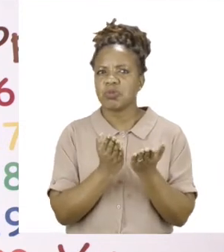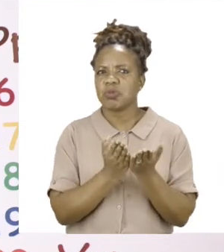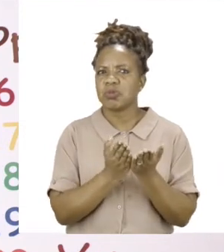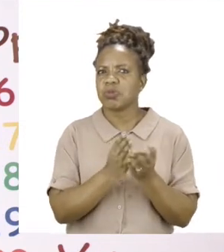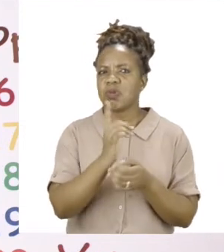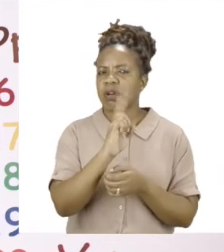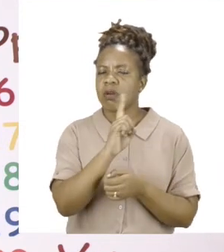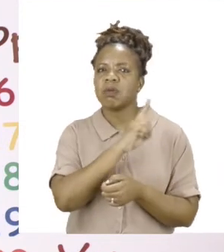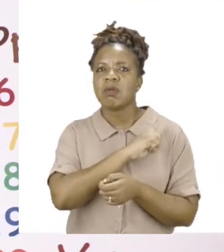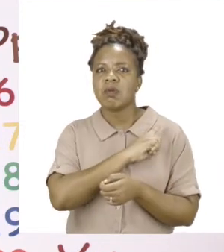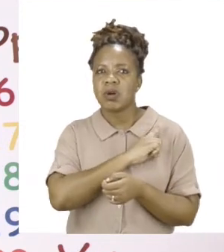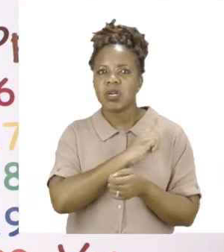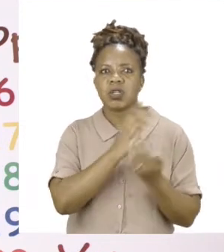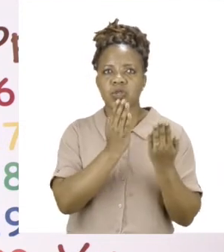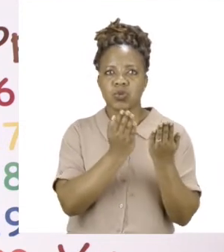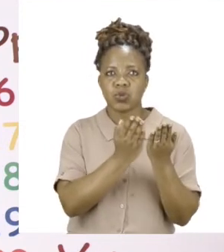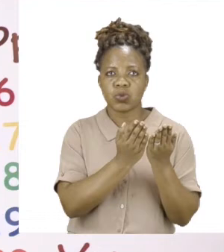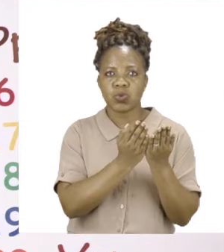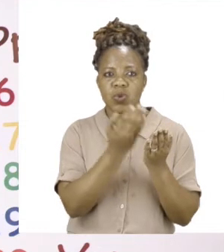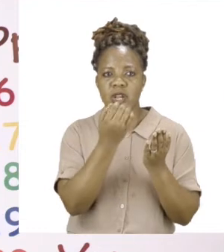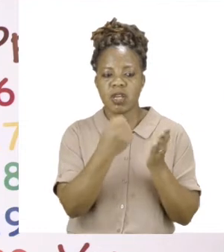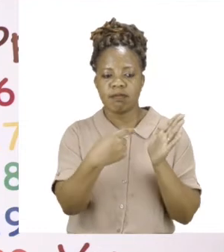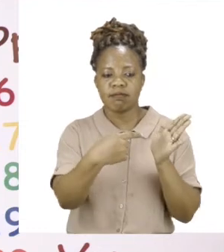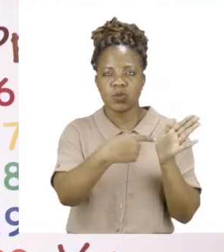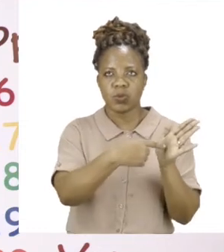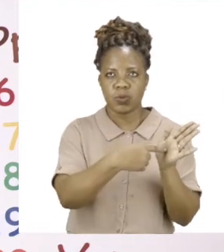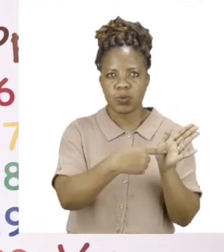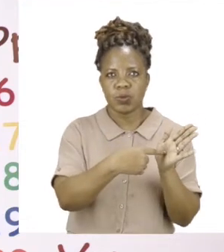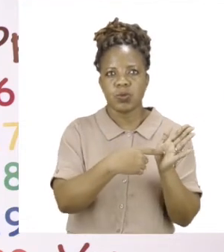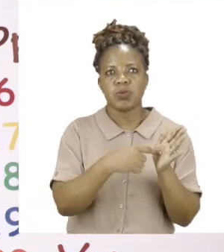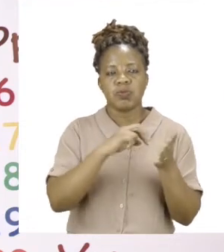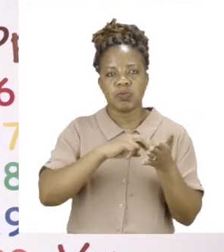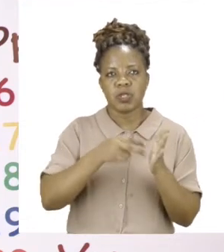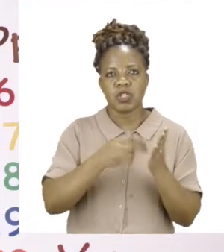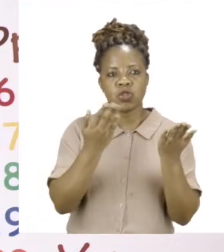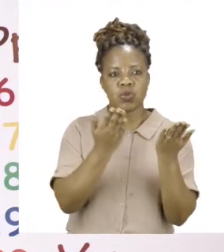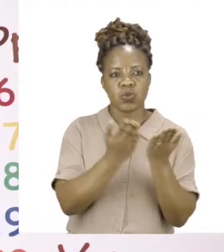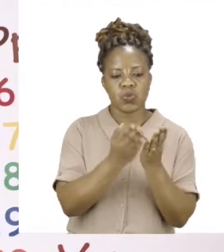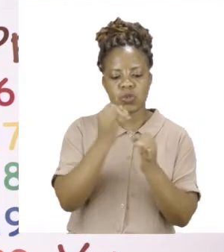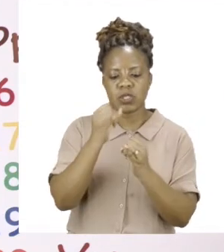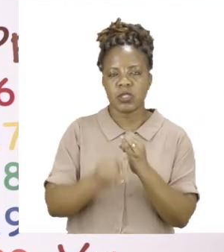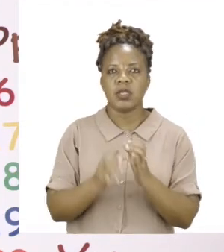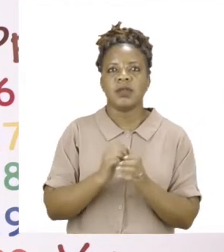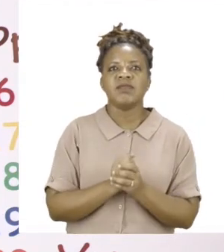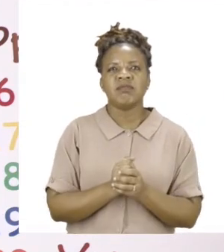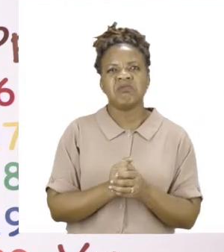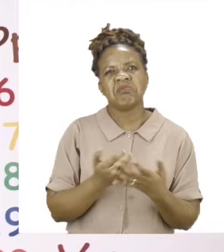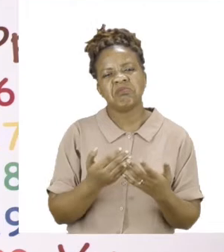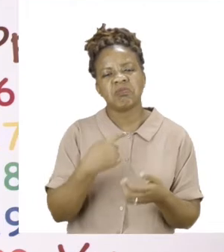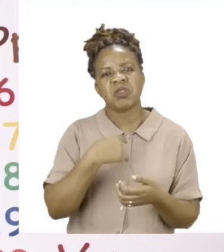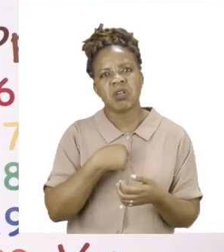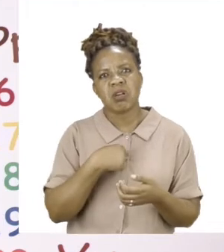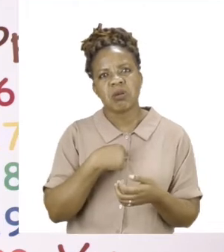full stop at the end. Maybe we can say, I wrote story. No, that